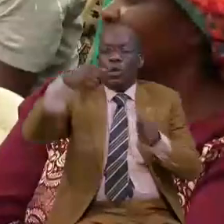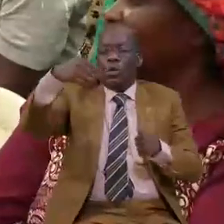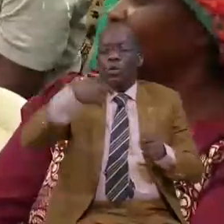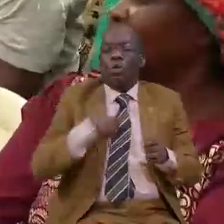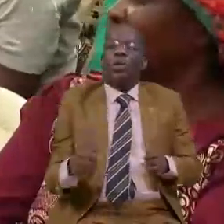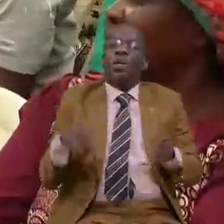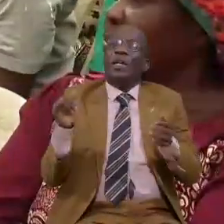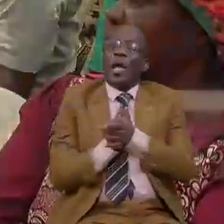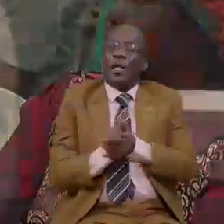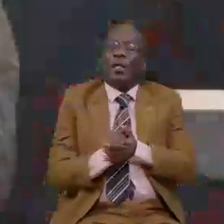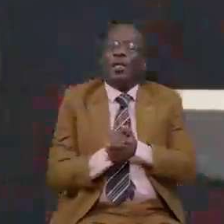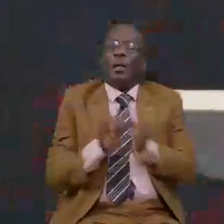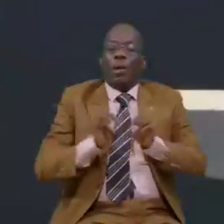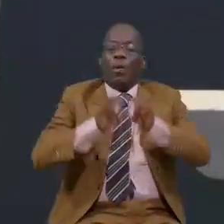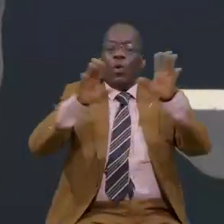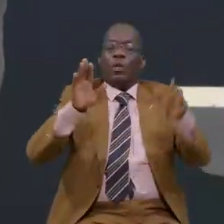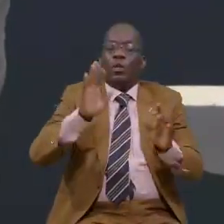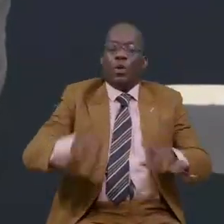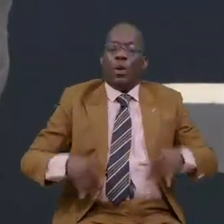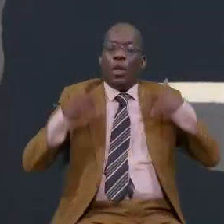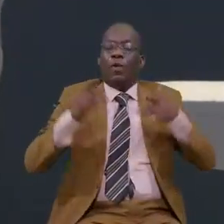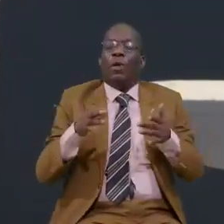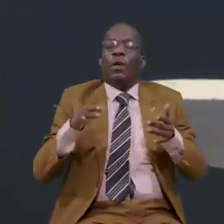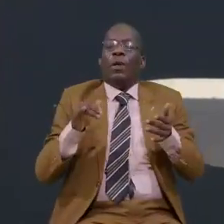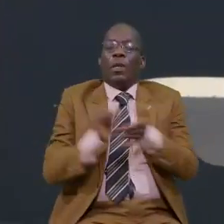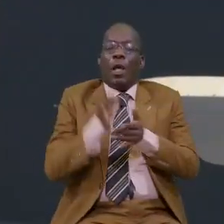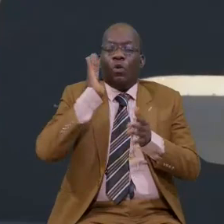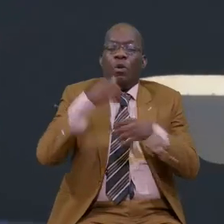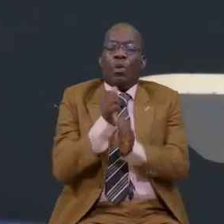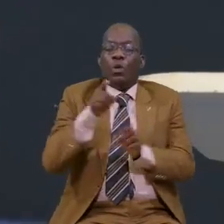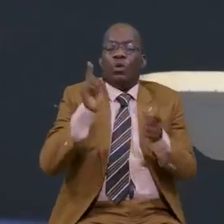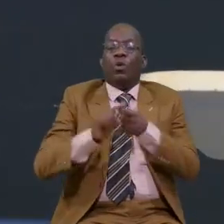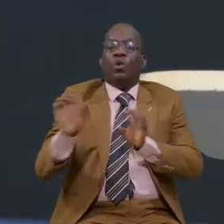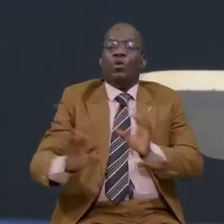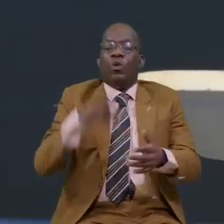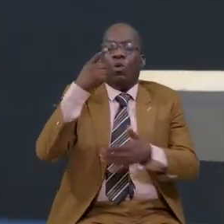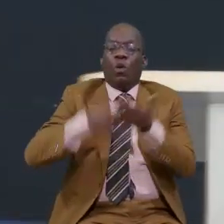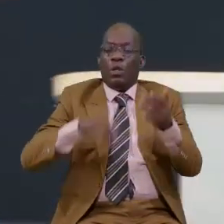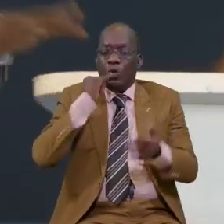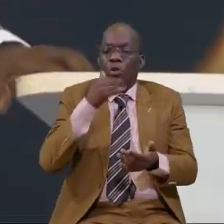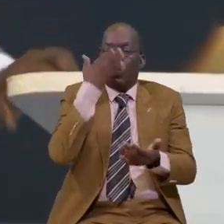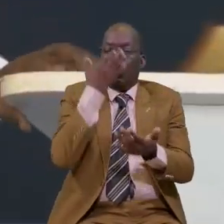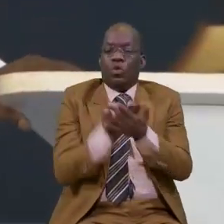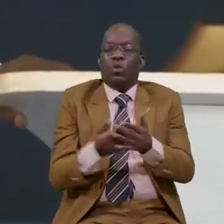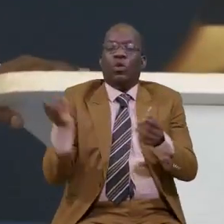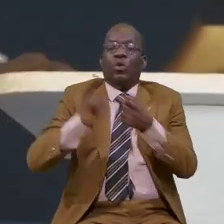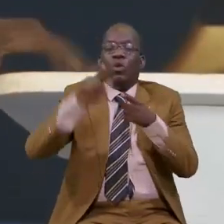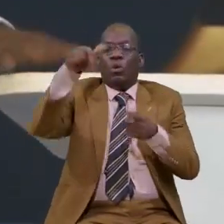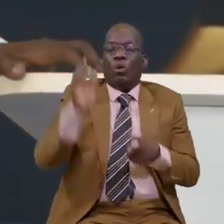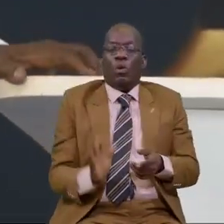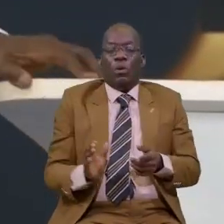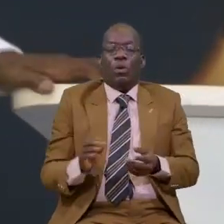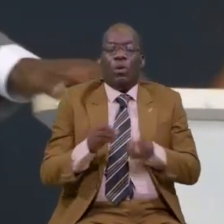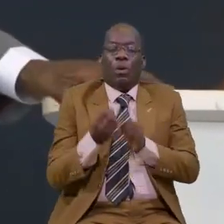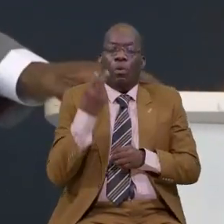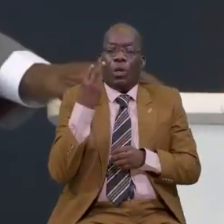and makes you to do what is pleasing unto God, the God with us. Look at number two here.